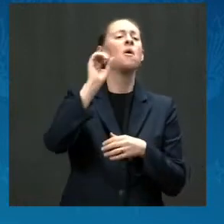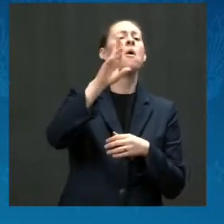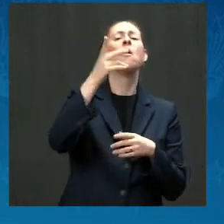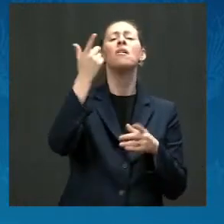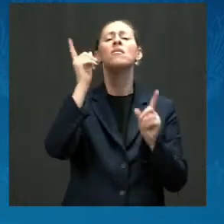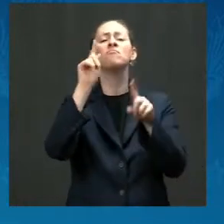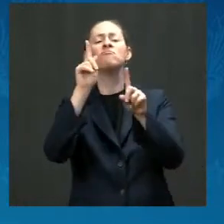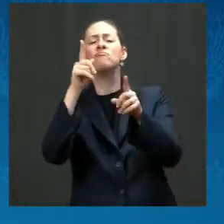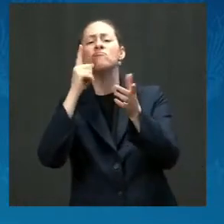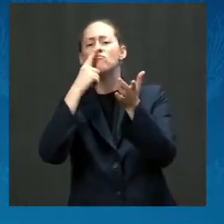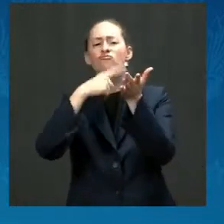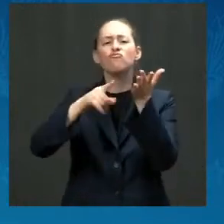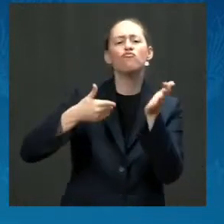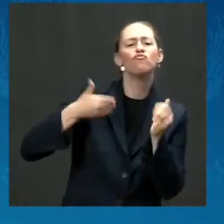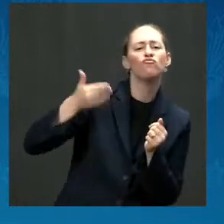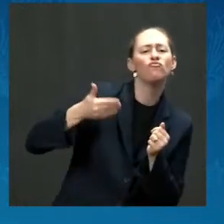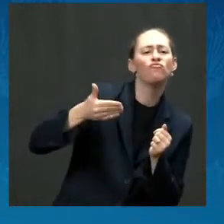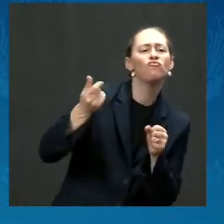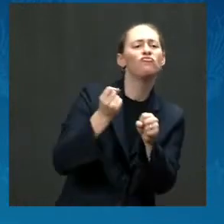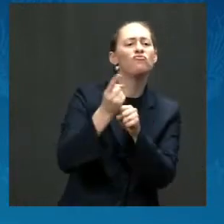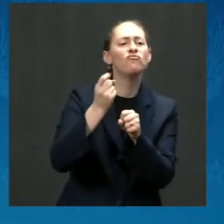their progress in terms of cancer.